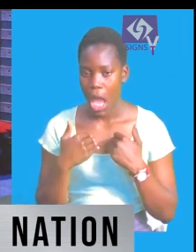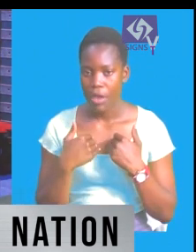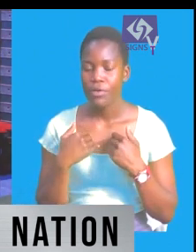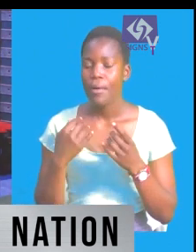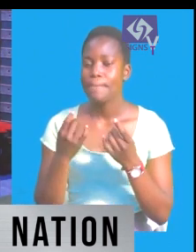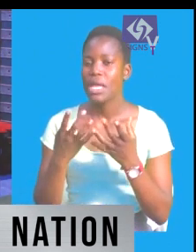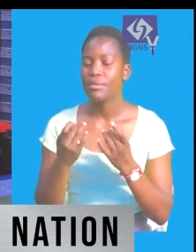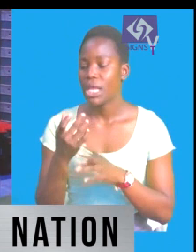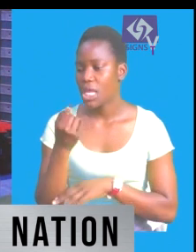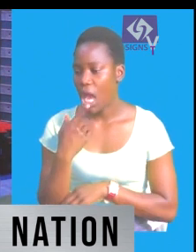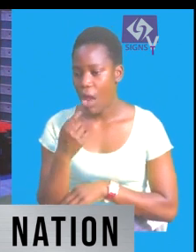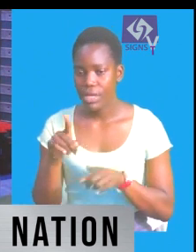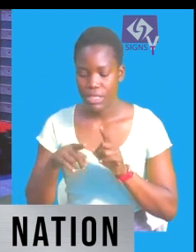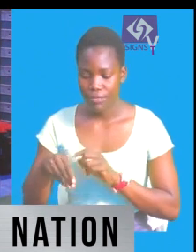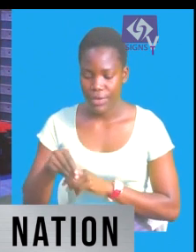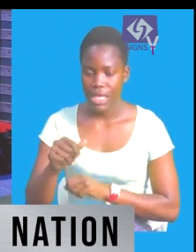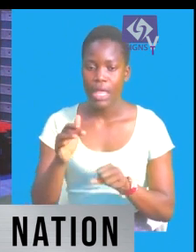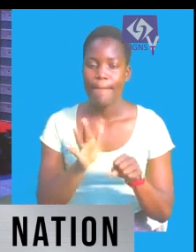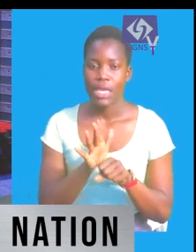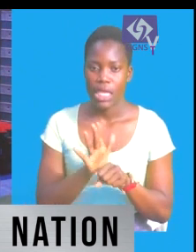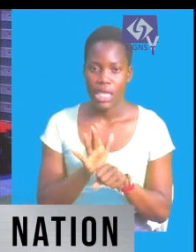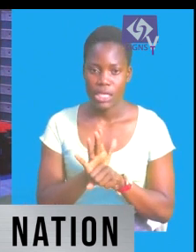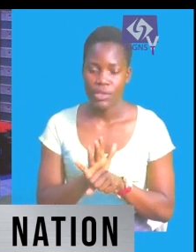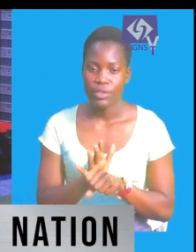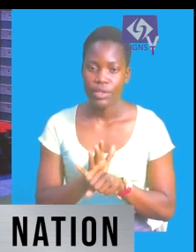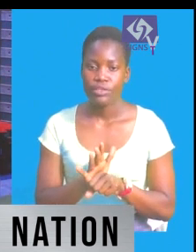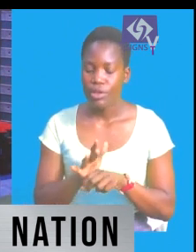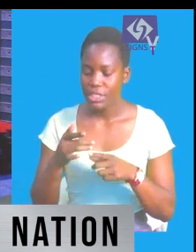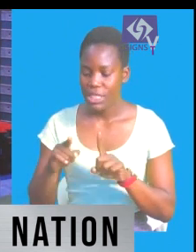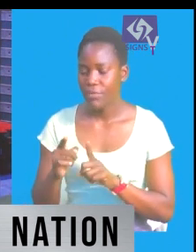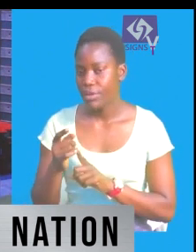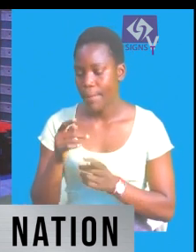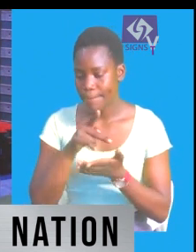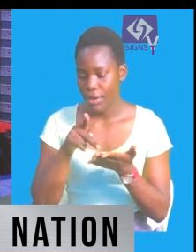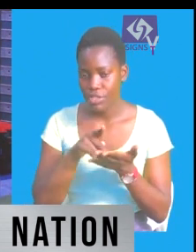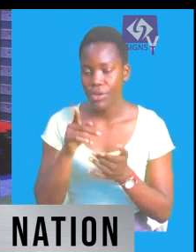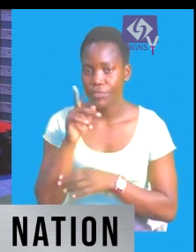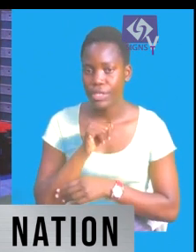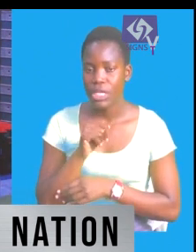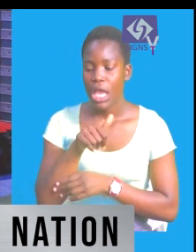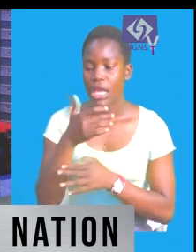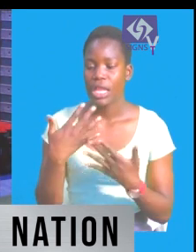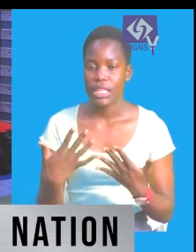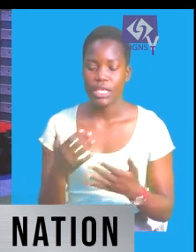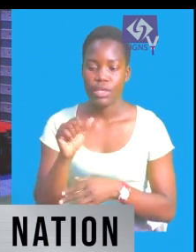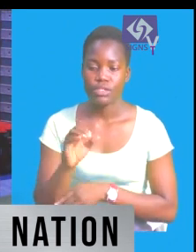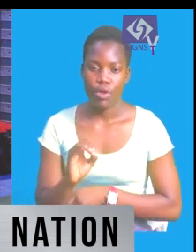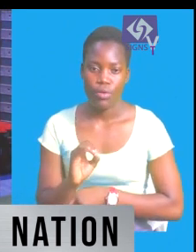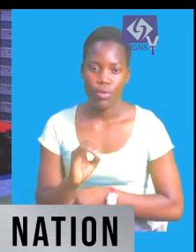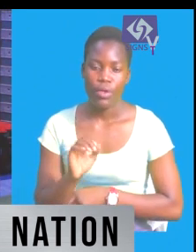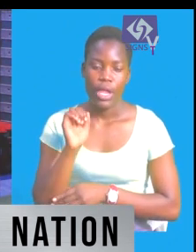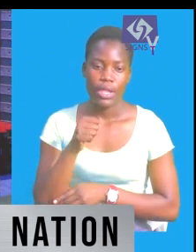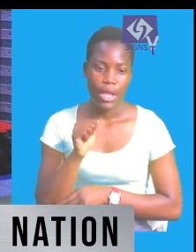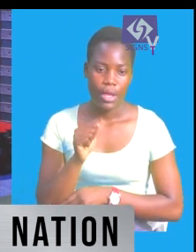dawa mingi, zimewekwa fertilizers. You know, it's like it's poisoned with other things, you know. So